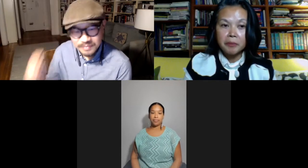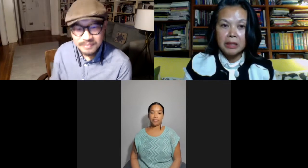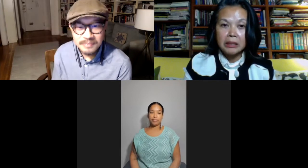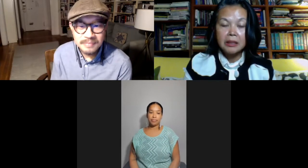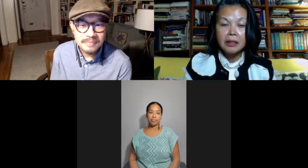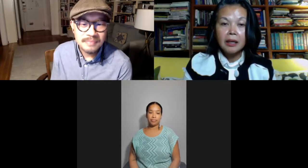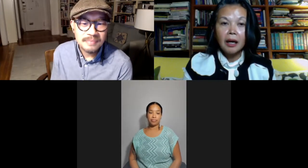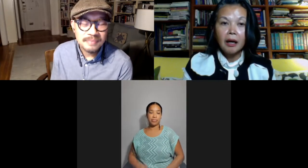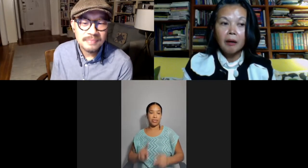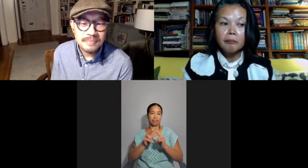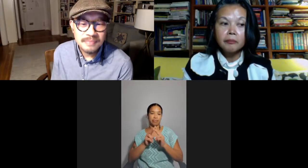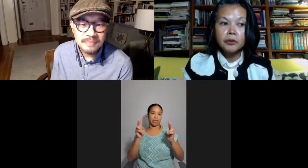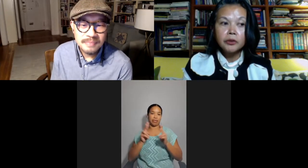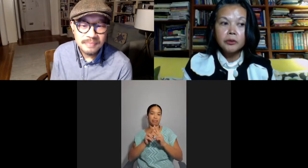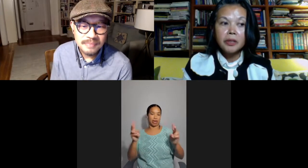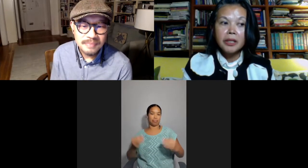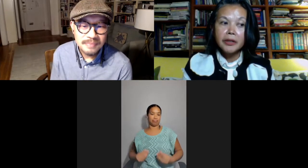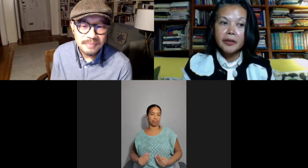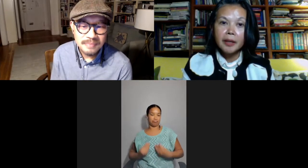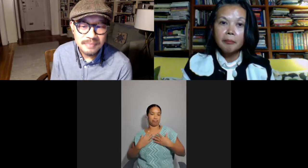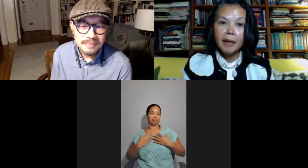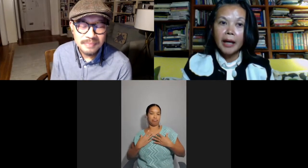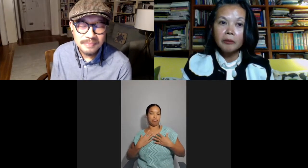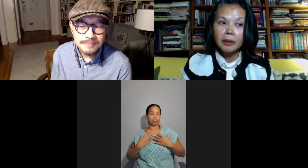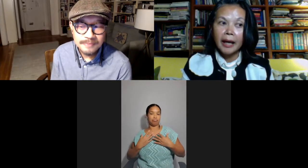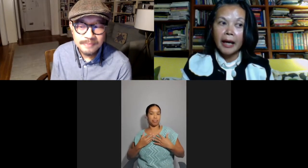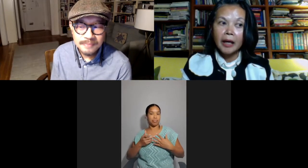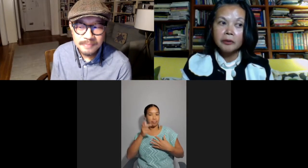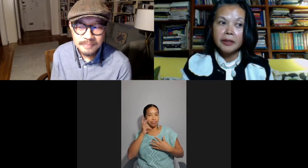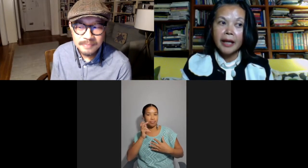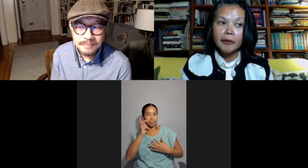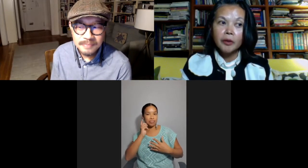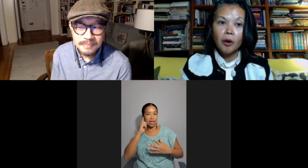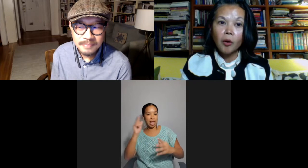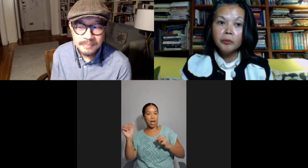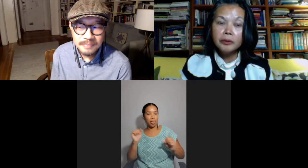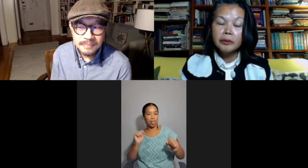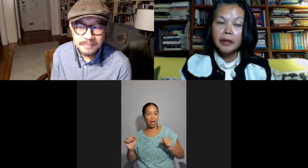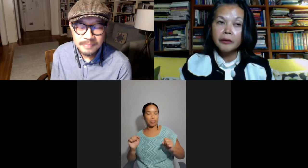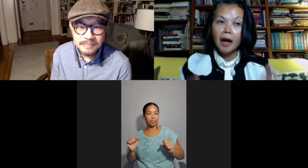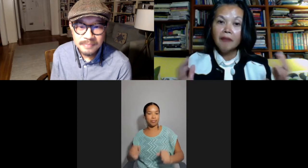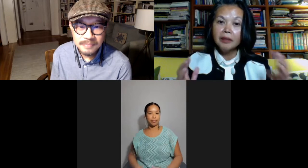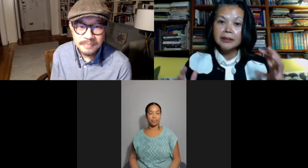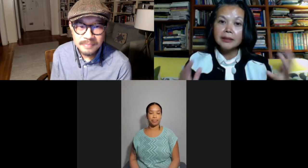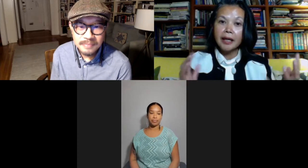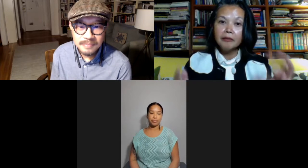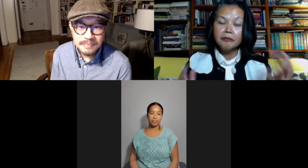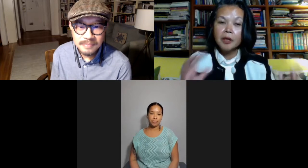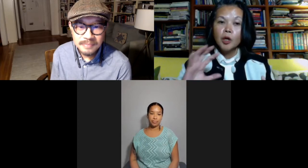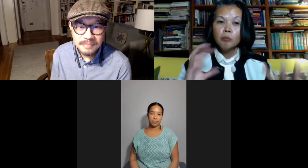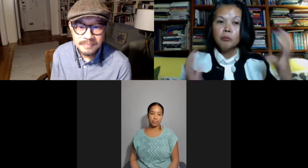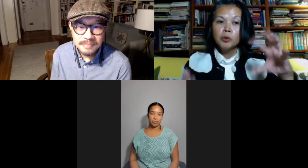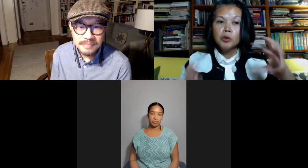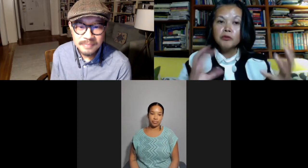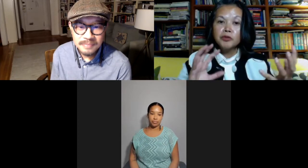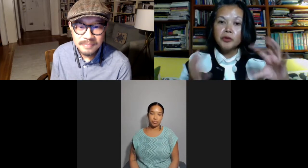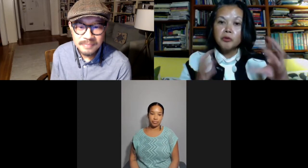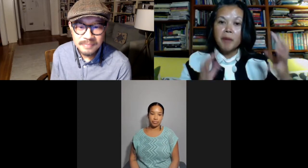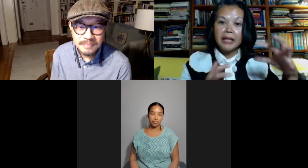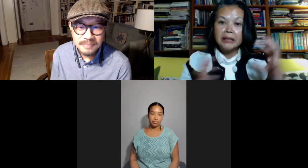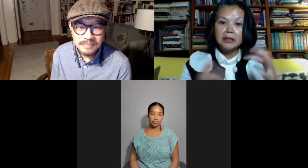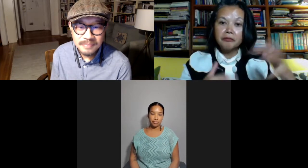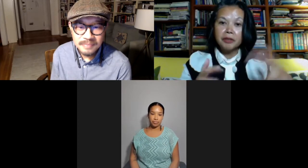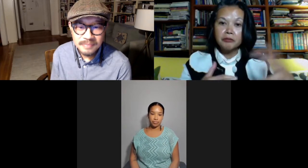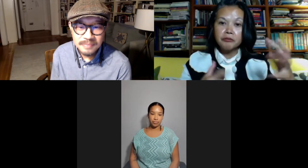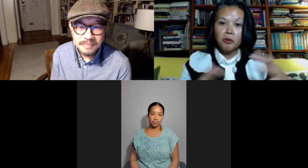for me to hear them out loud. Now, your own novel itself moves through